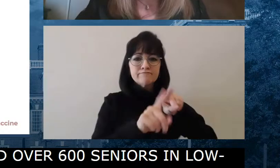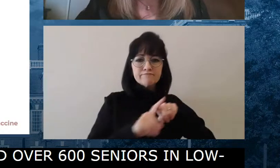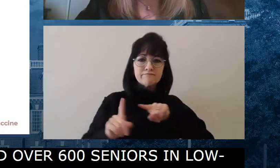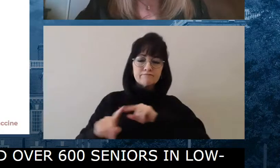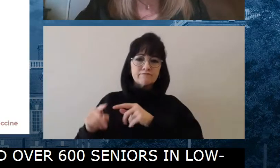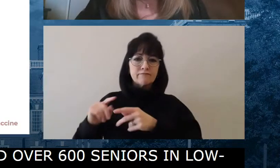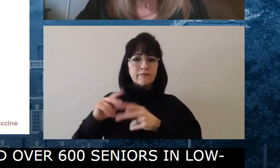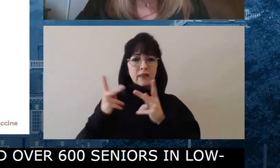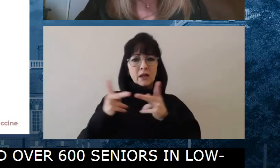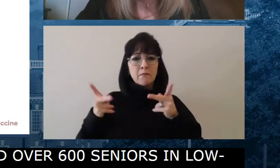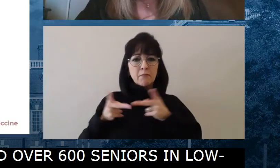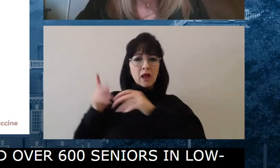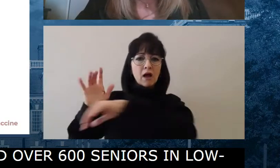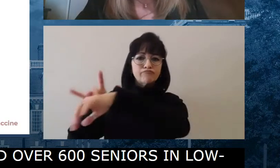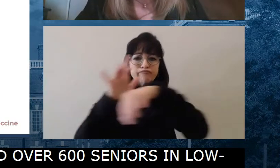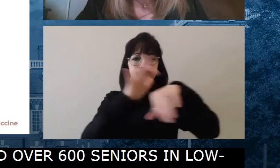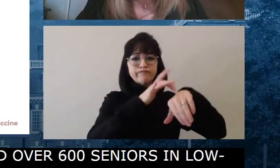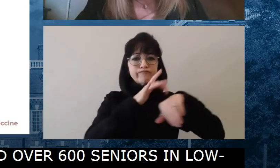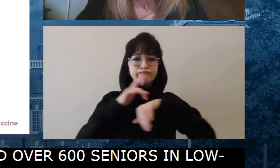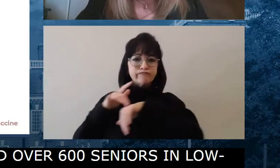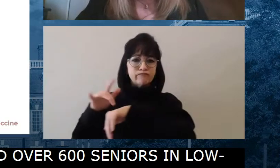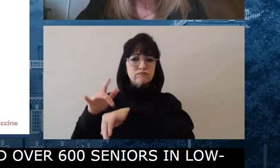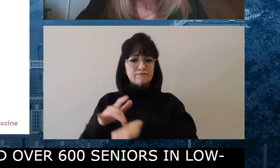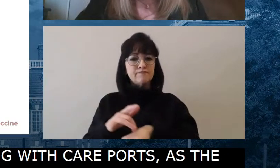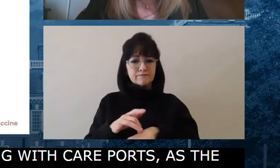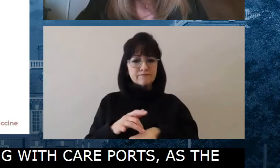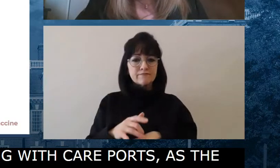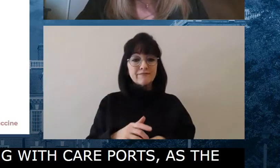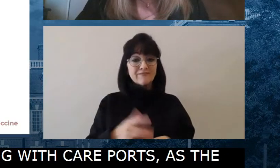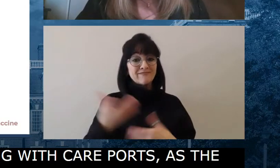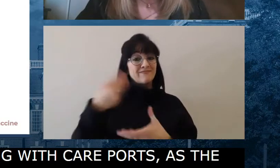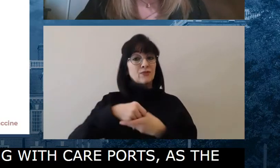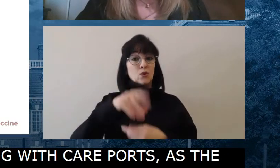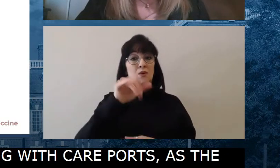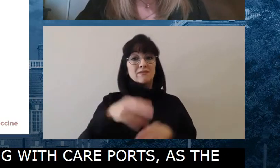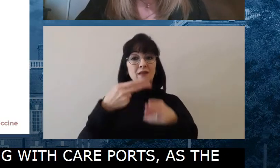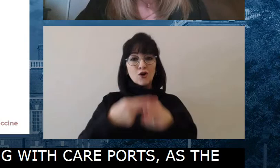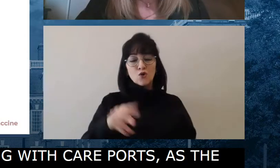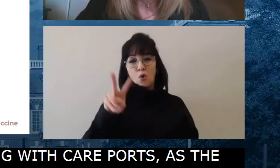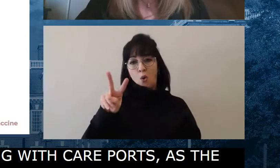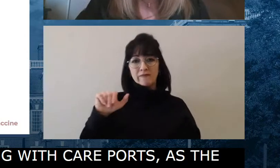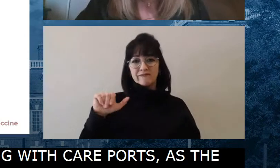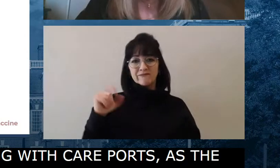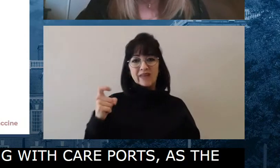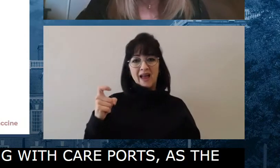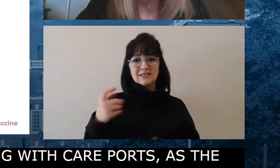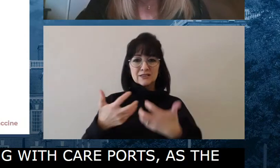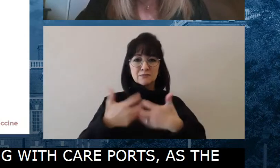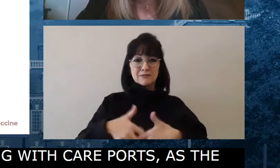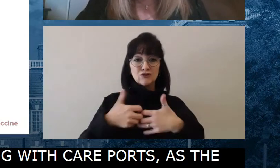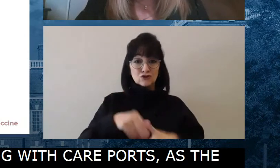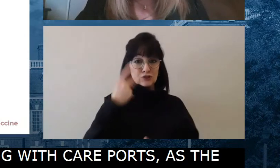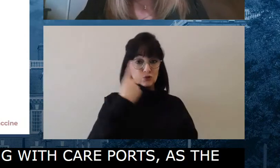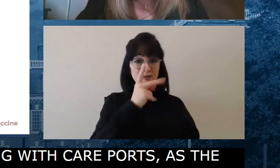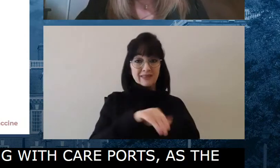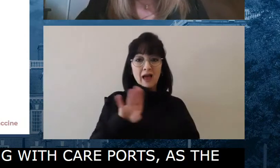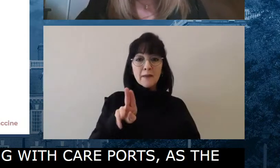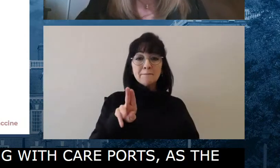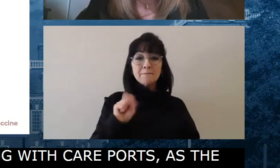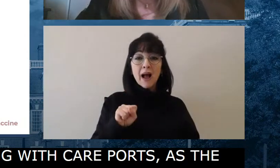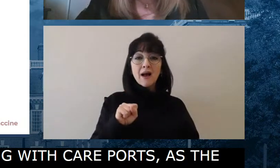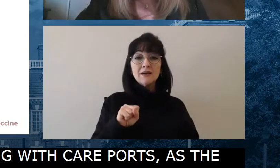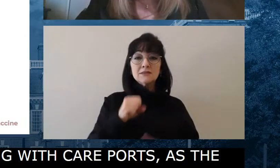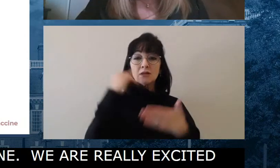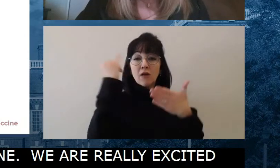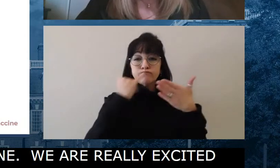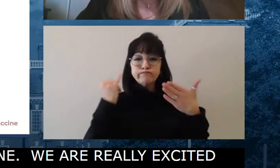showed the Vax machine. We're really excited about that mobile bus that's gonna have its